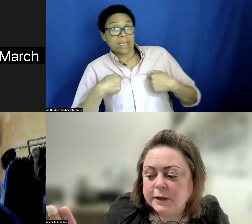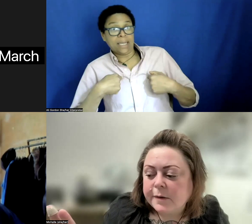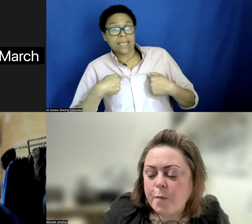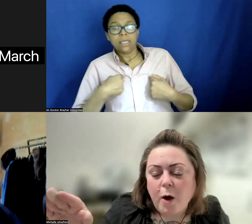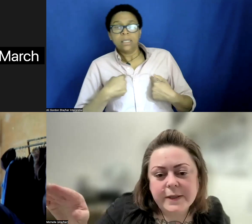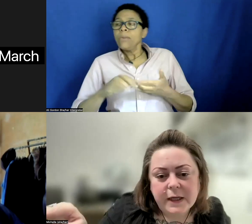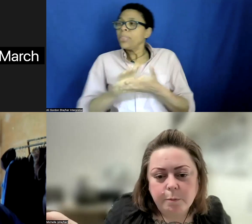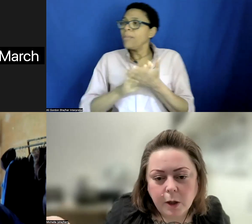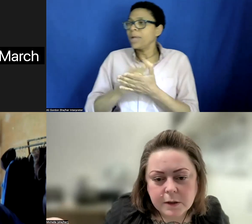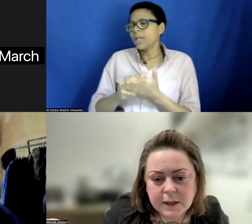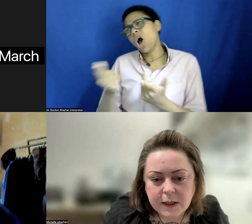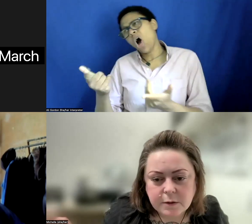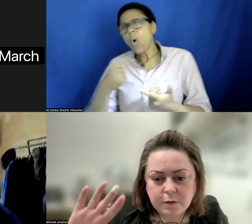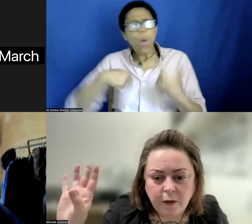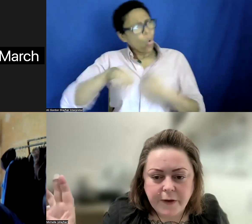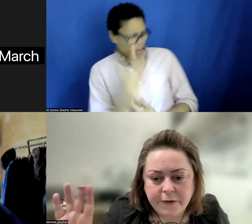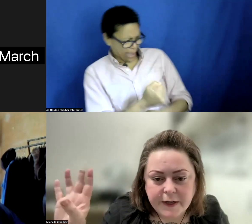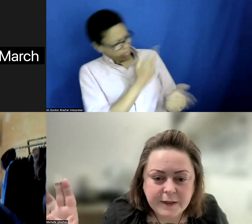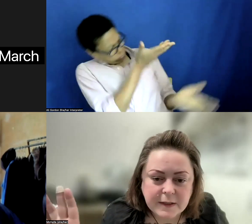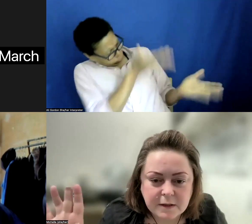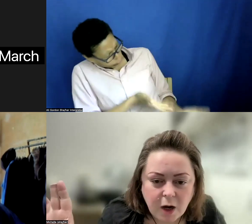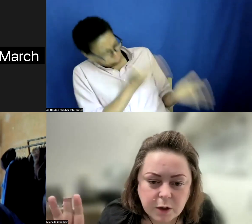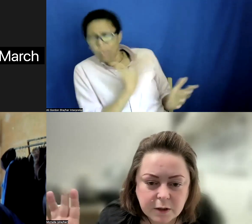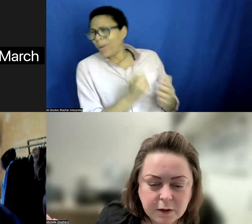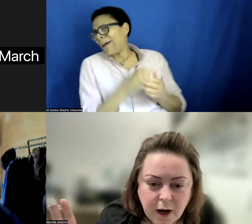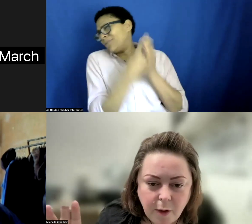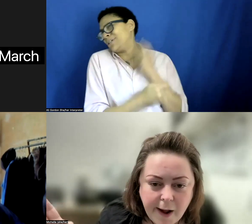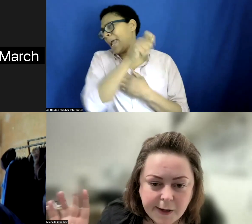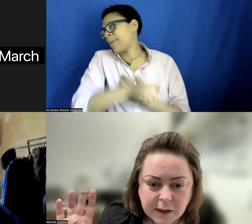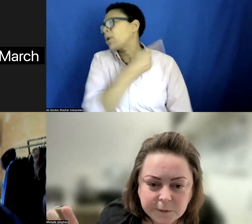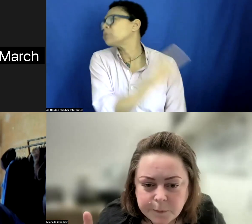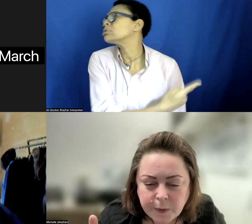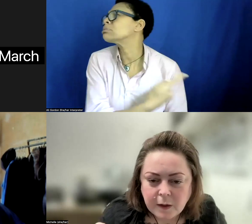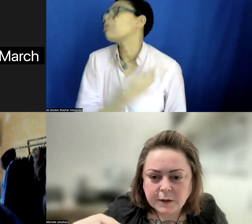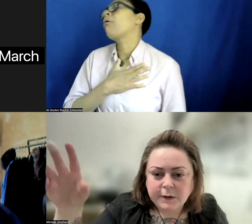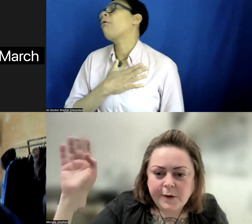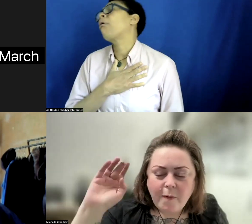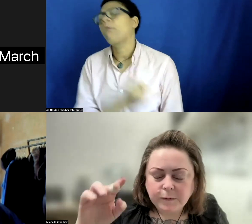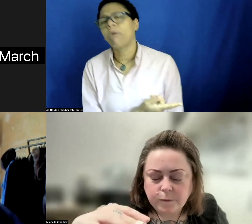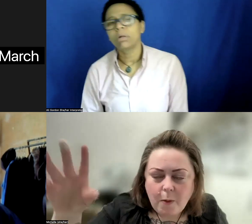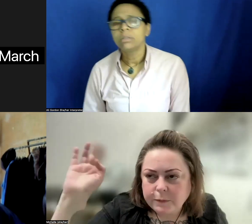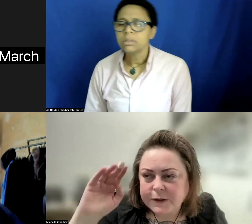like, oh, we're ticking boxes, we've got the nice little token,